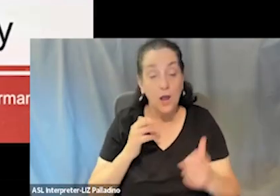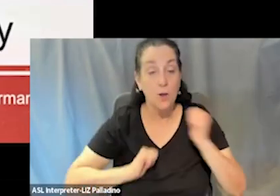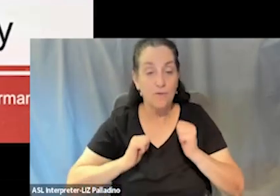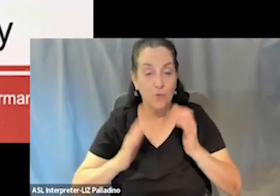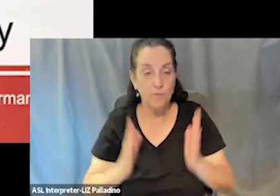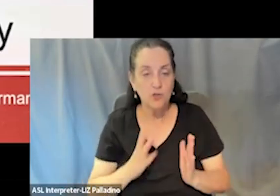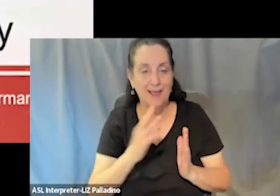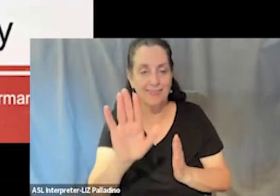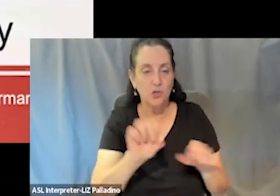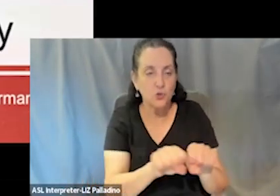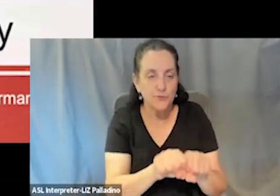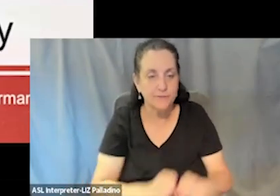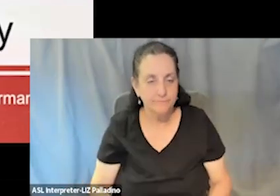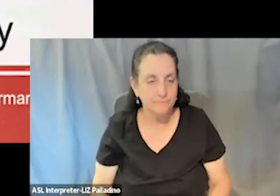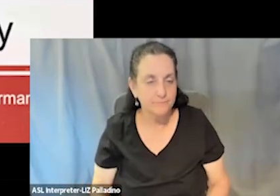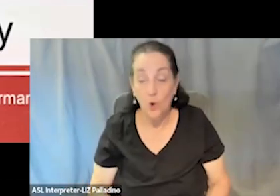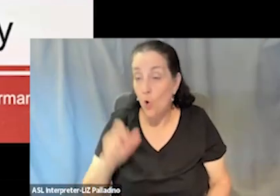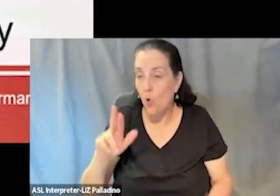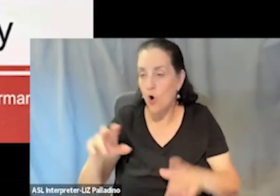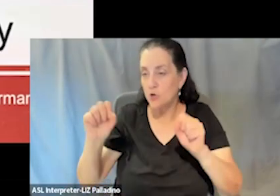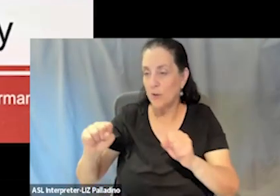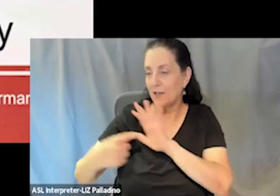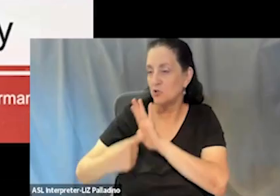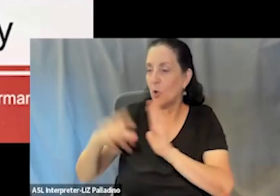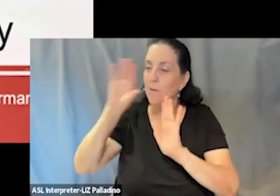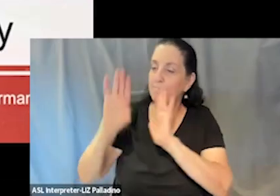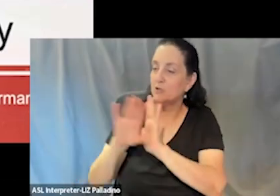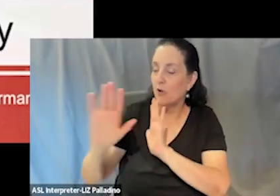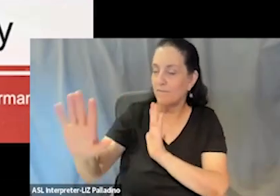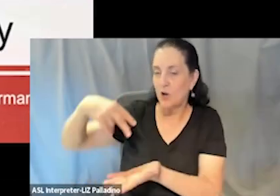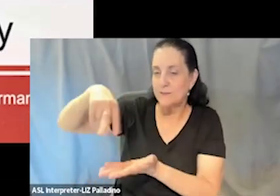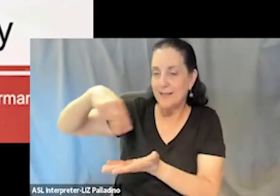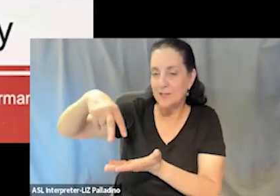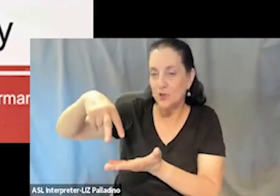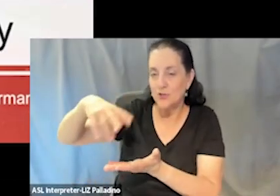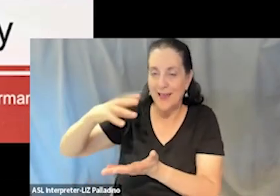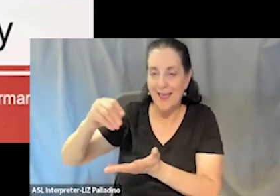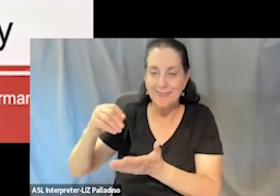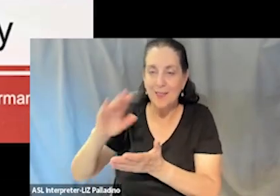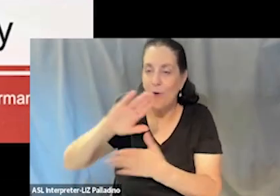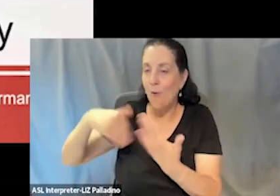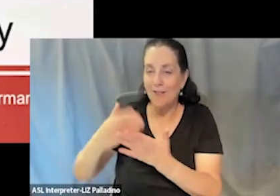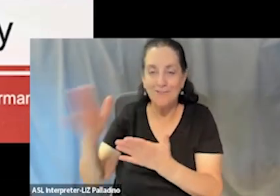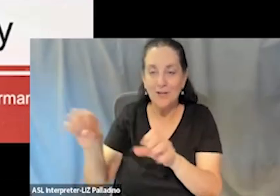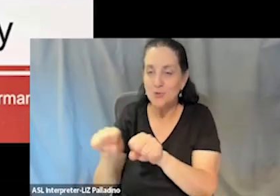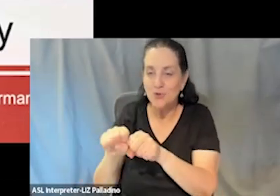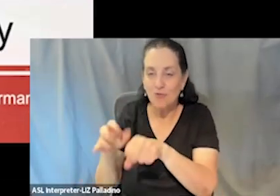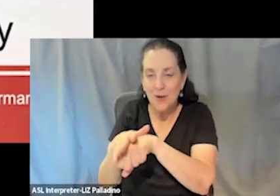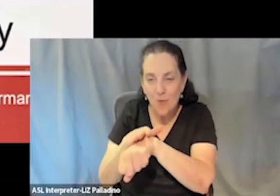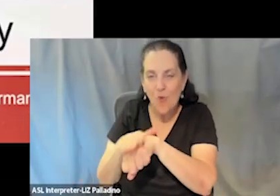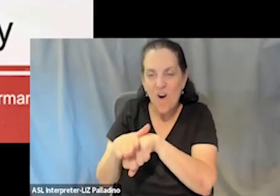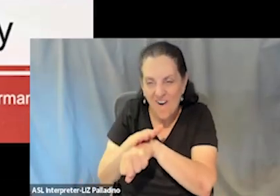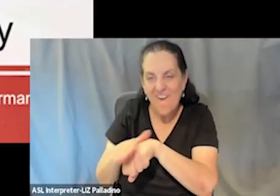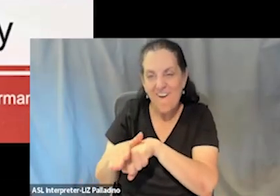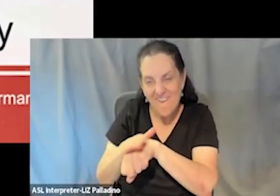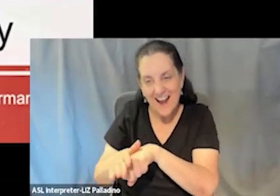performers and their shoes. You could do a portrait of your dancers and their like worn out jazz slippers or about like, and you could say, here's